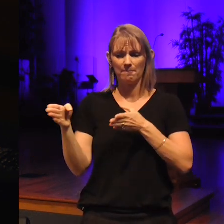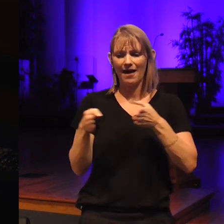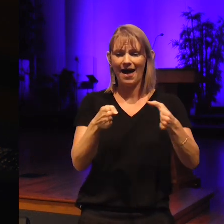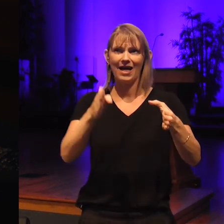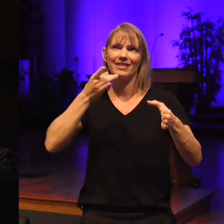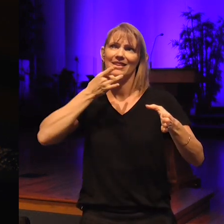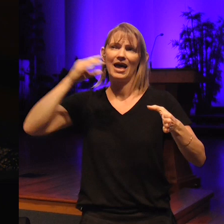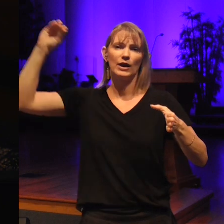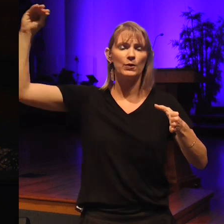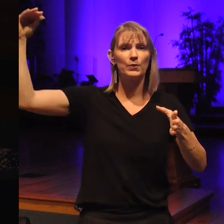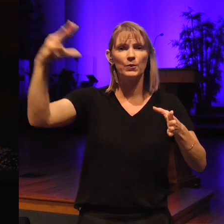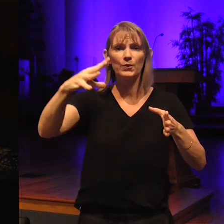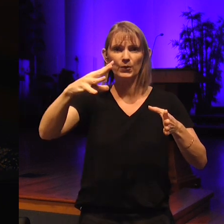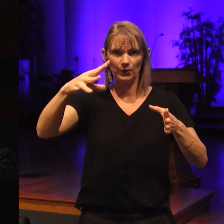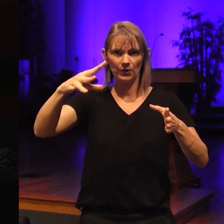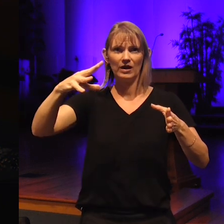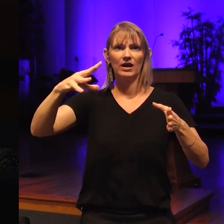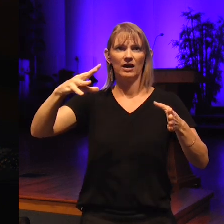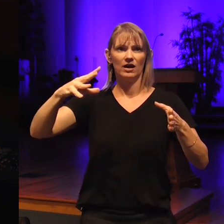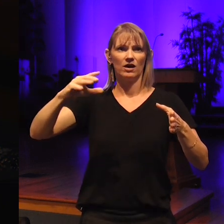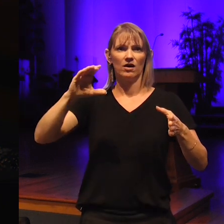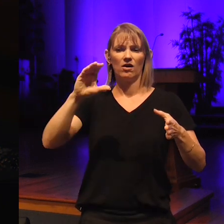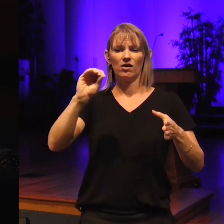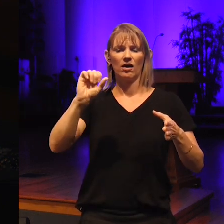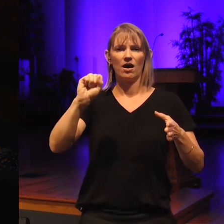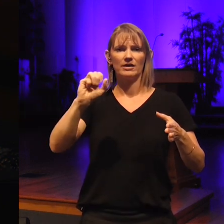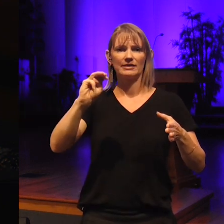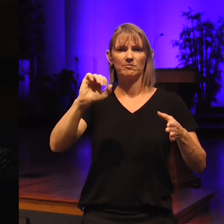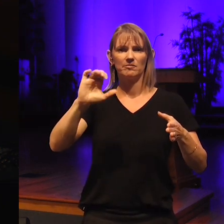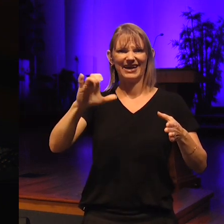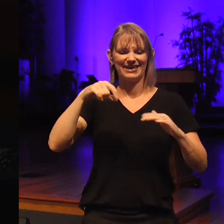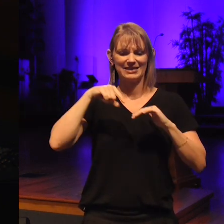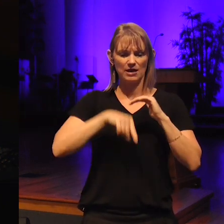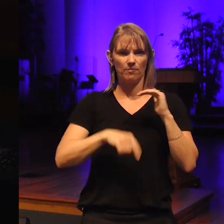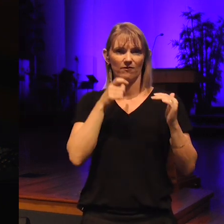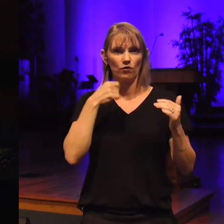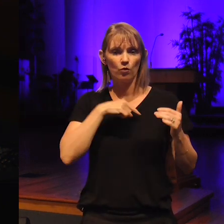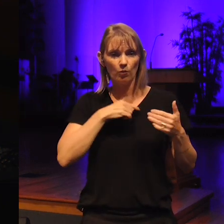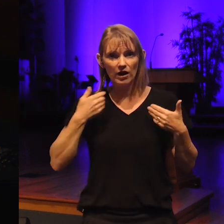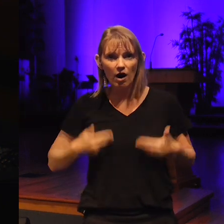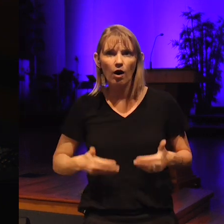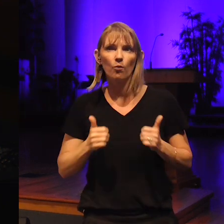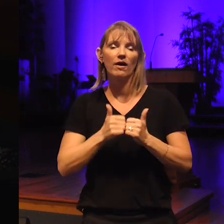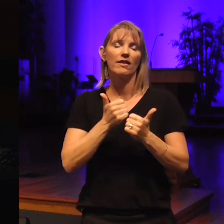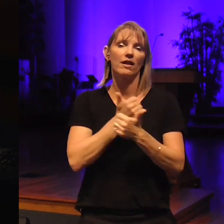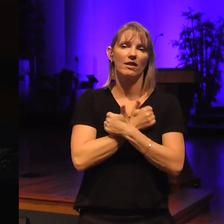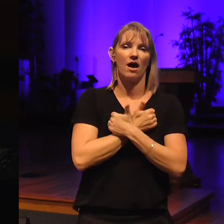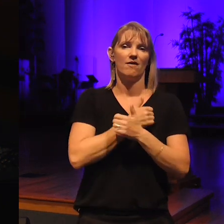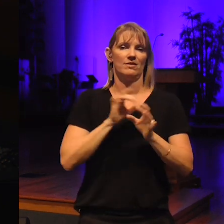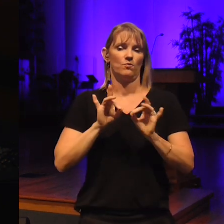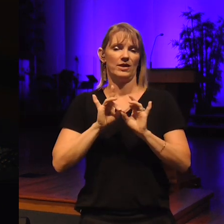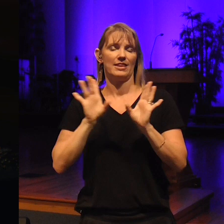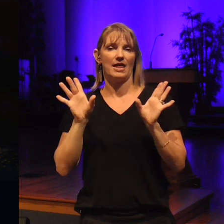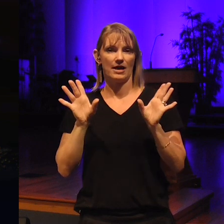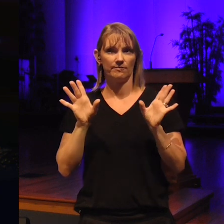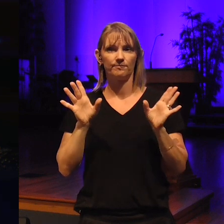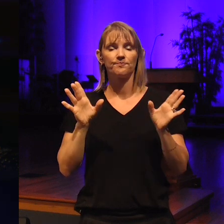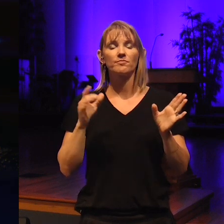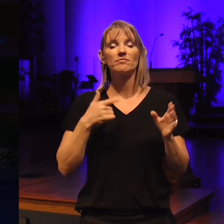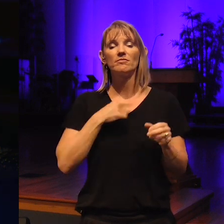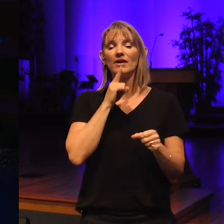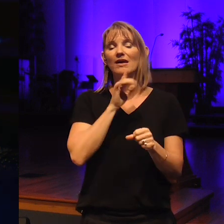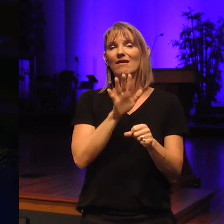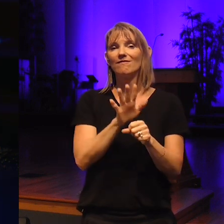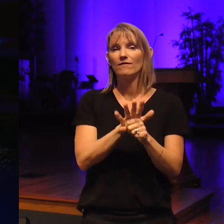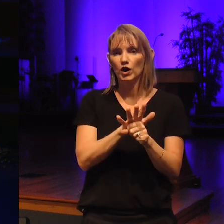cosmic depth of who we are, with love and with light. So I